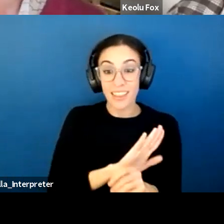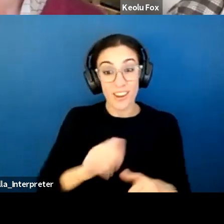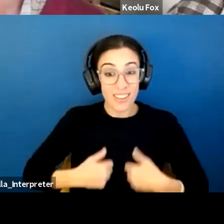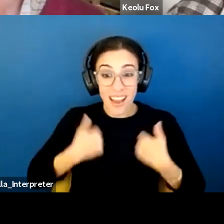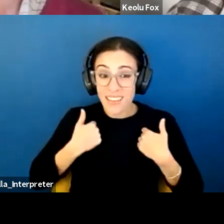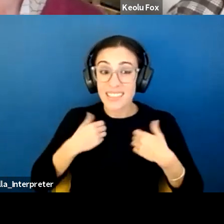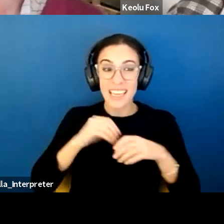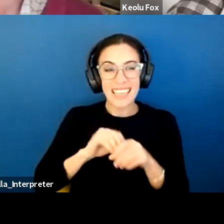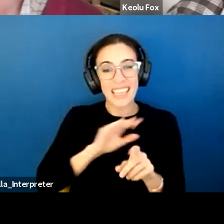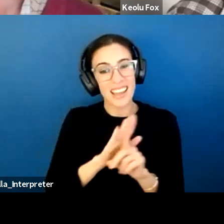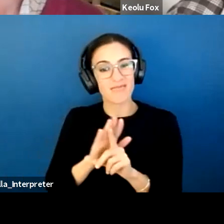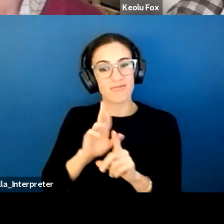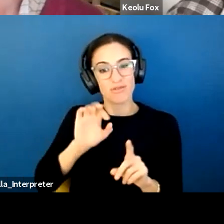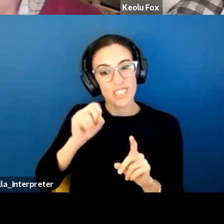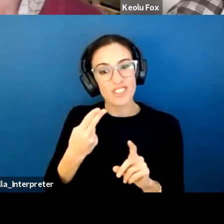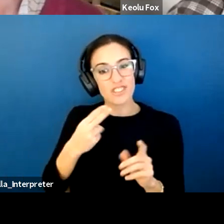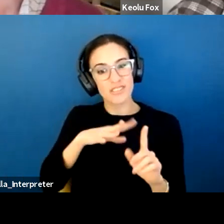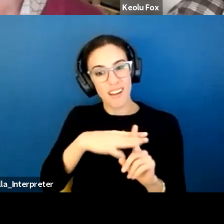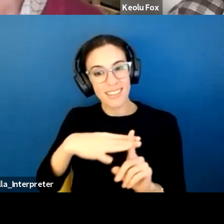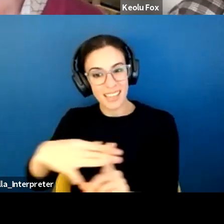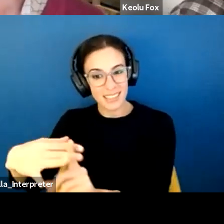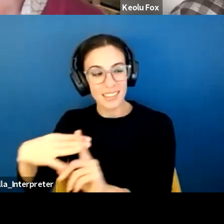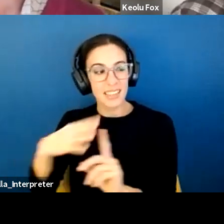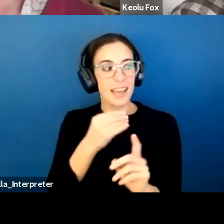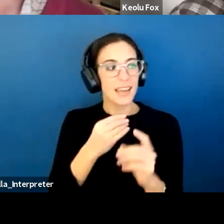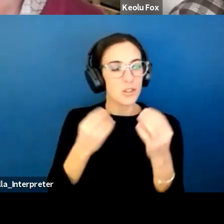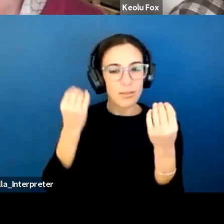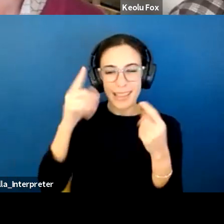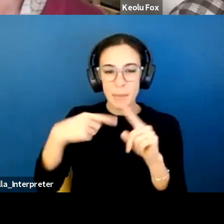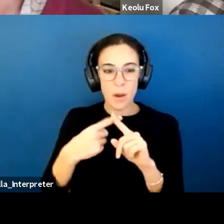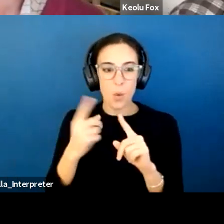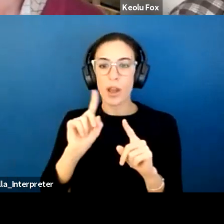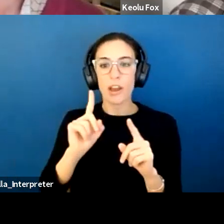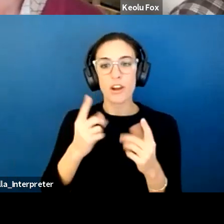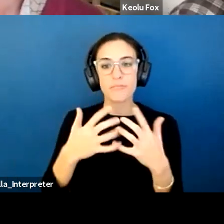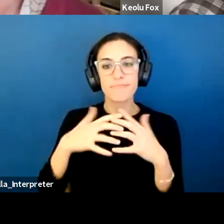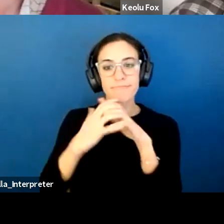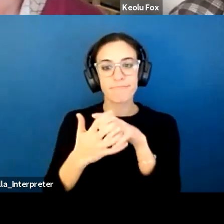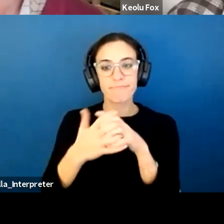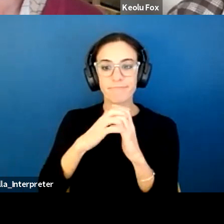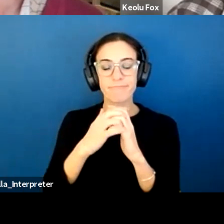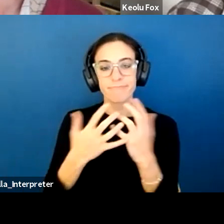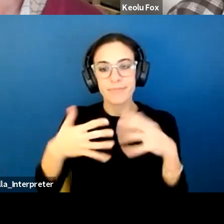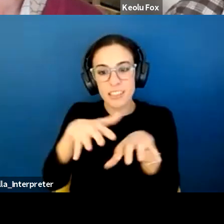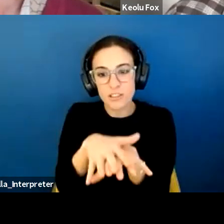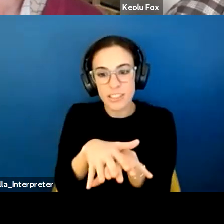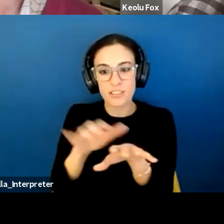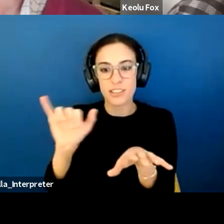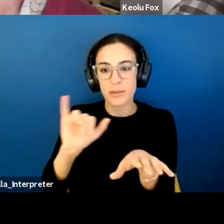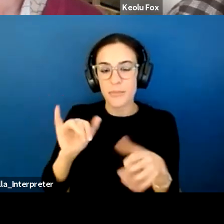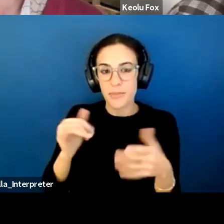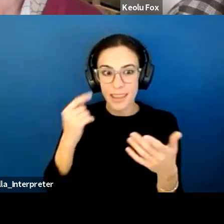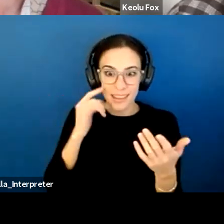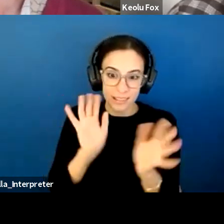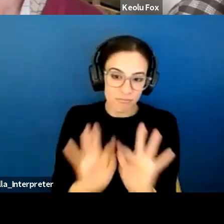those lives, right? And sort of looking at the intersections too, I think is incredibly important, right? In that, you